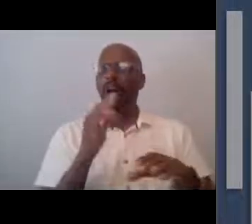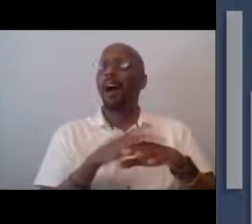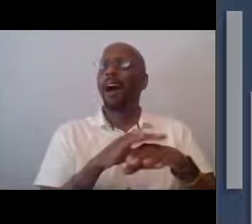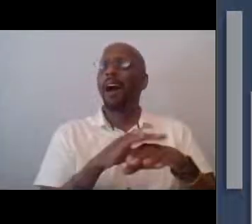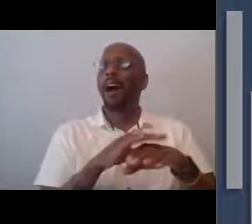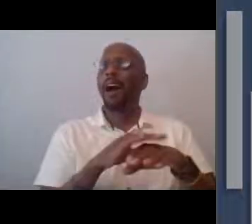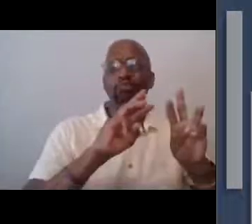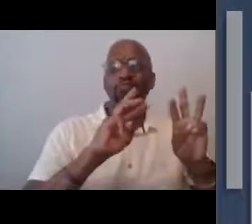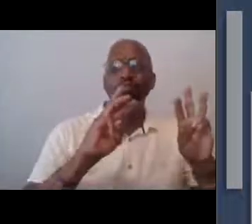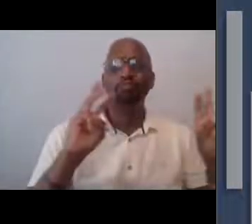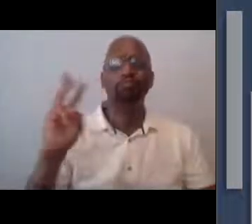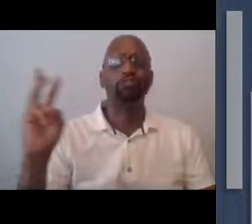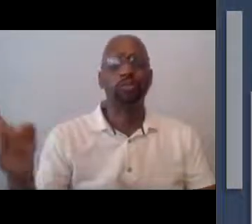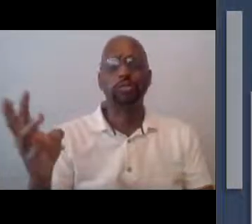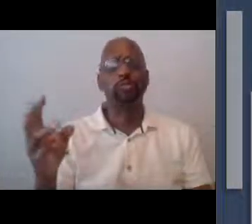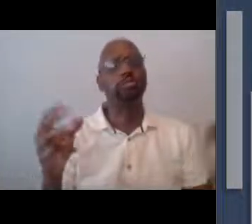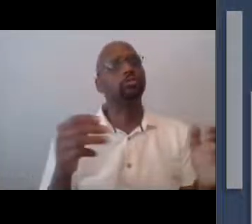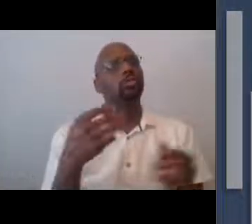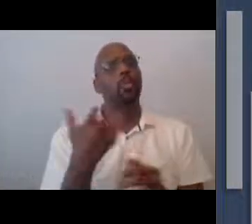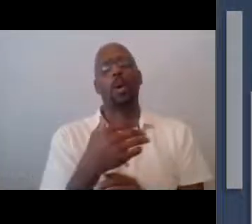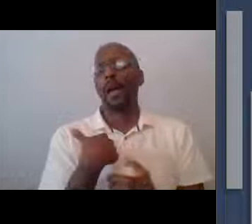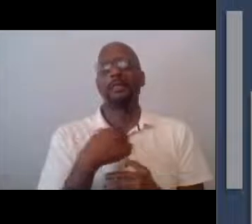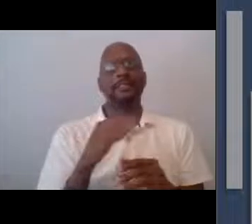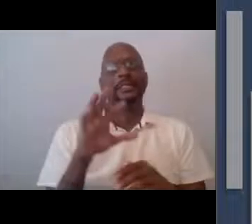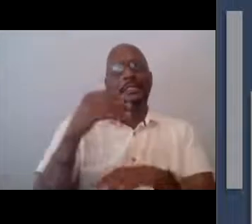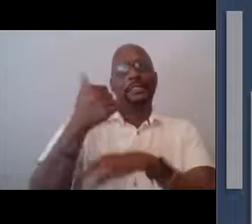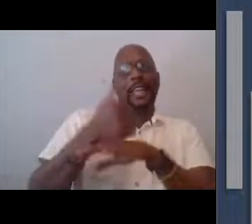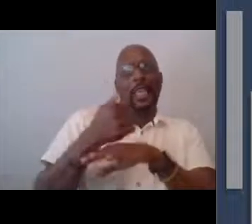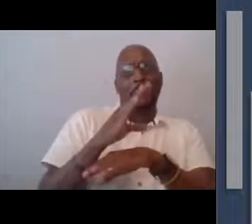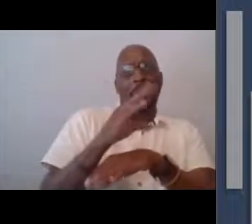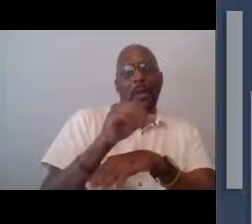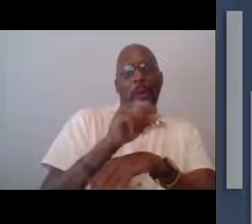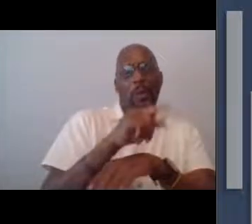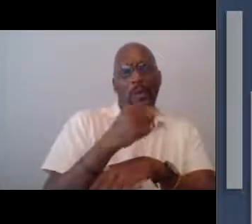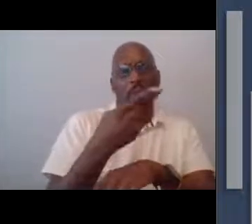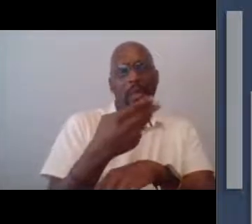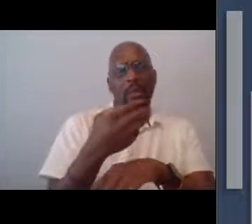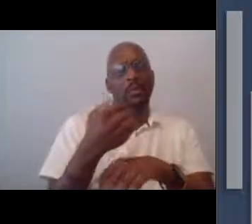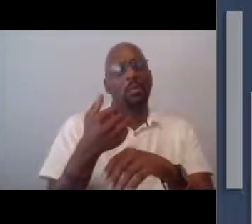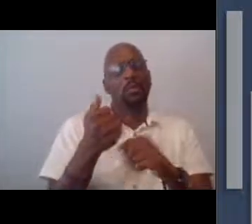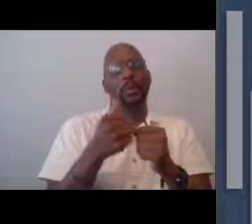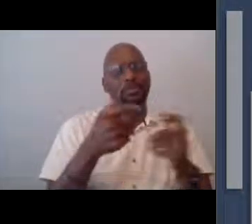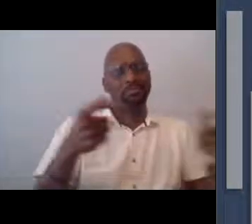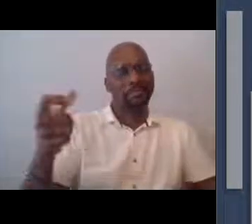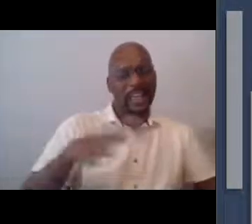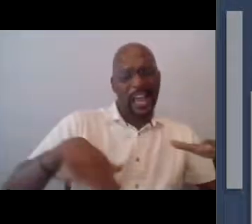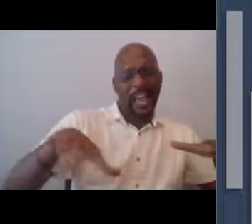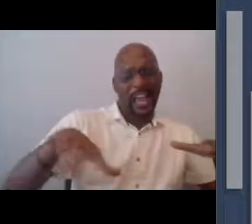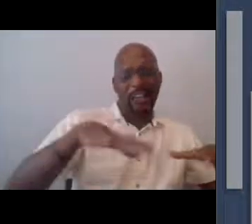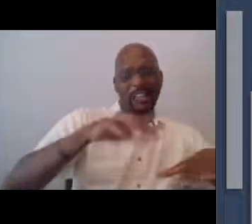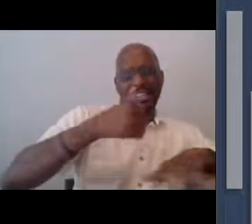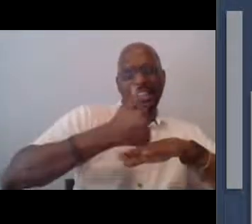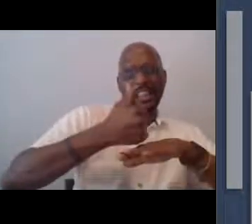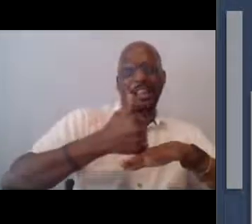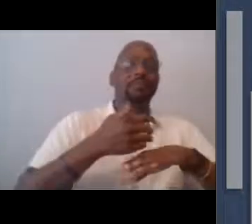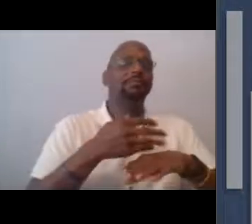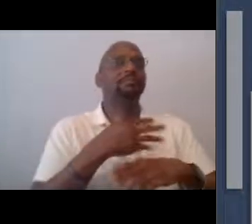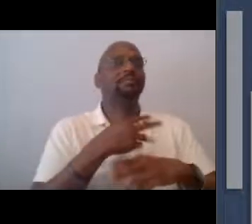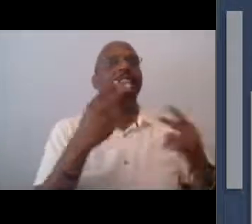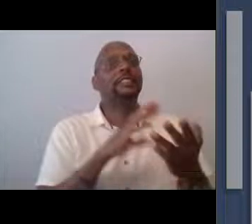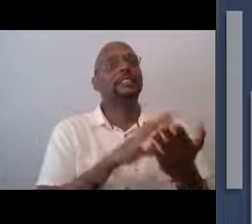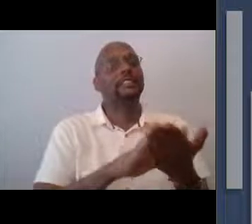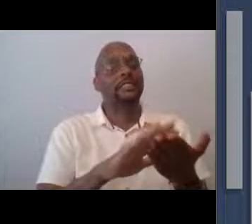see. There was the Caltrans booth that they had was more of a giant carpet space, but it was really neat to look at all the innovation that was going